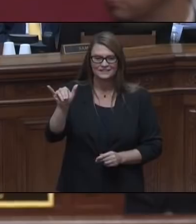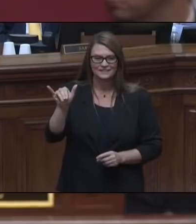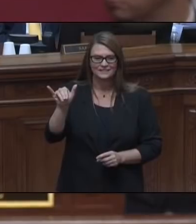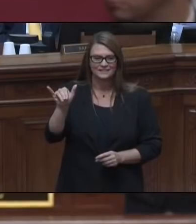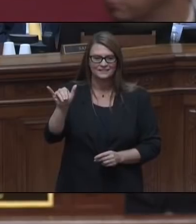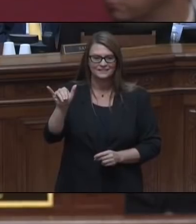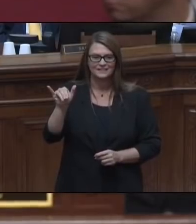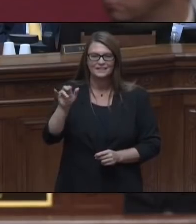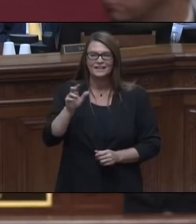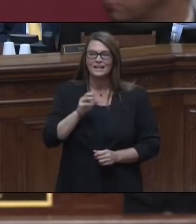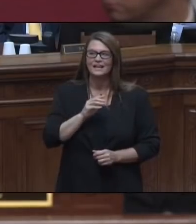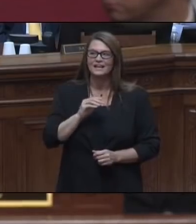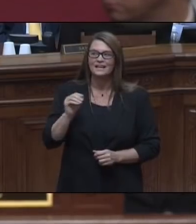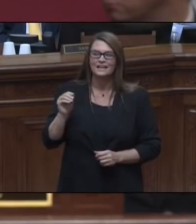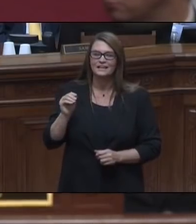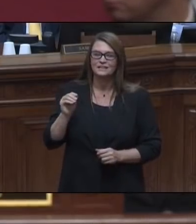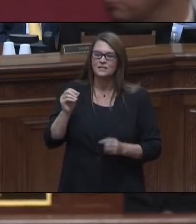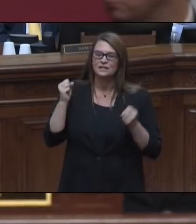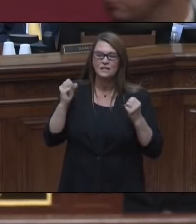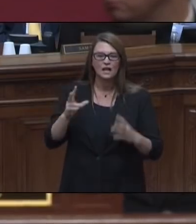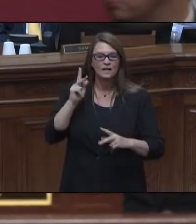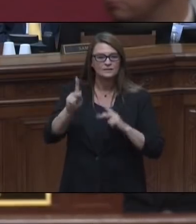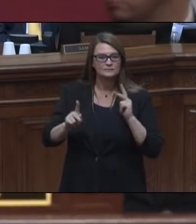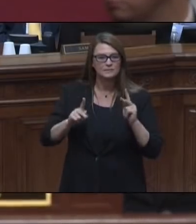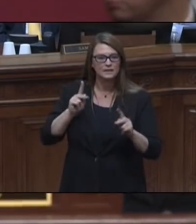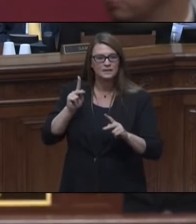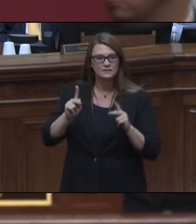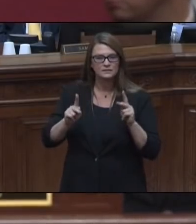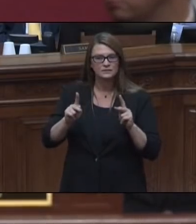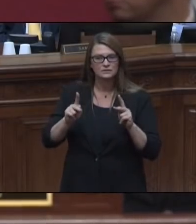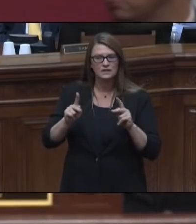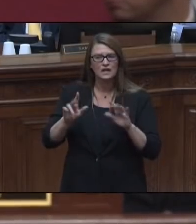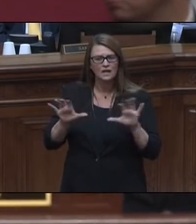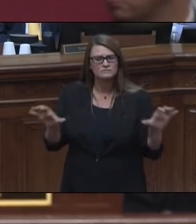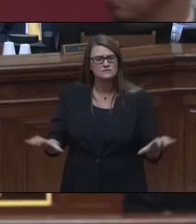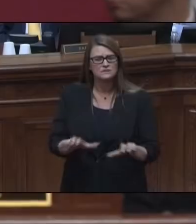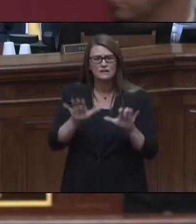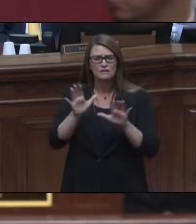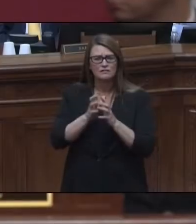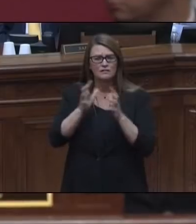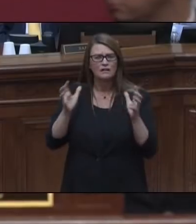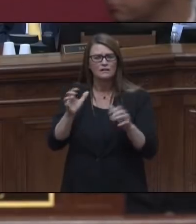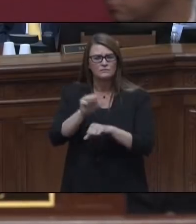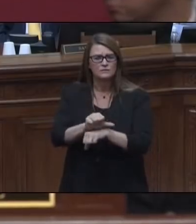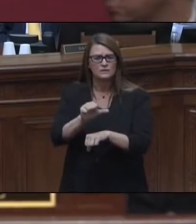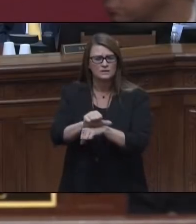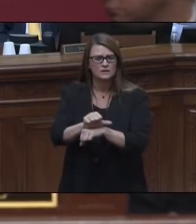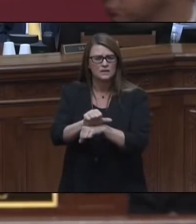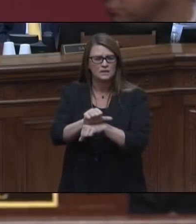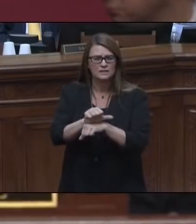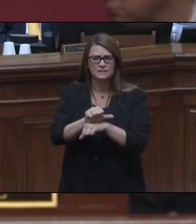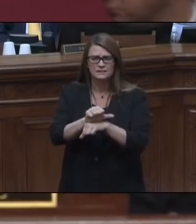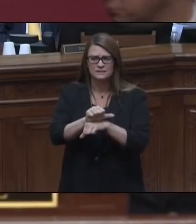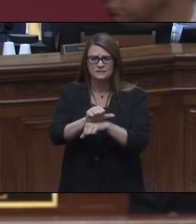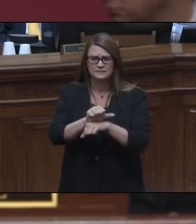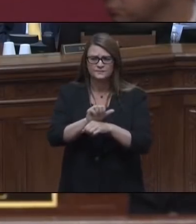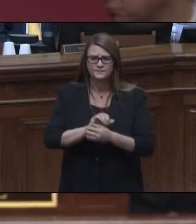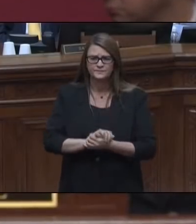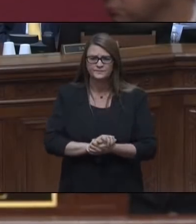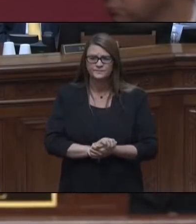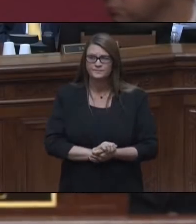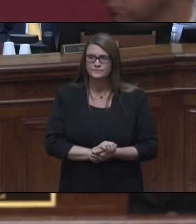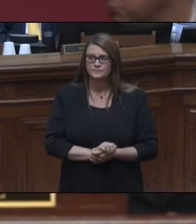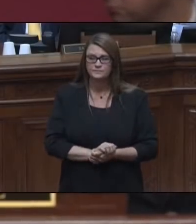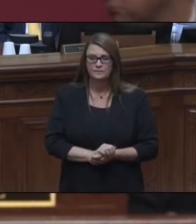Bird White, a lot of people have really put in a lot of licks. Again, and I mean it,